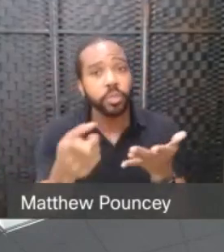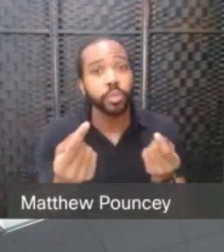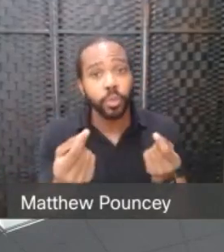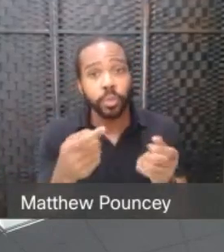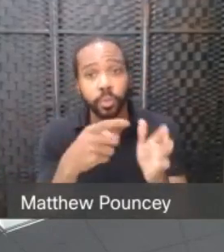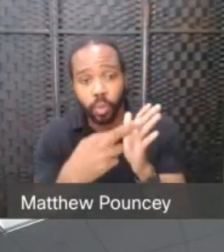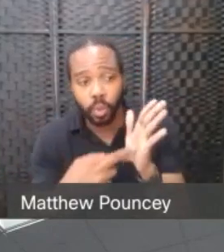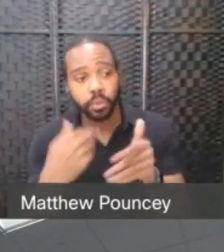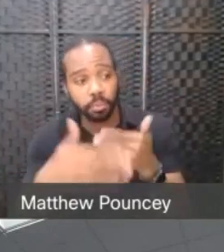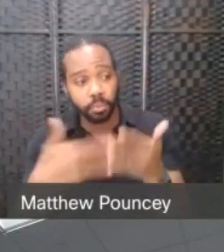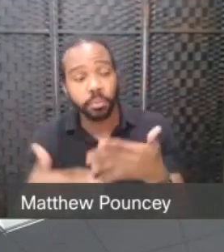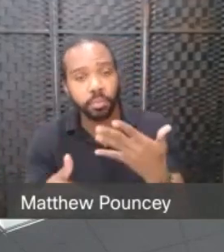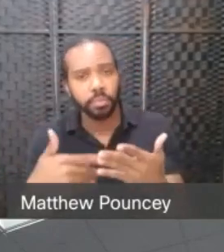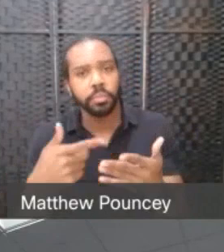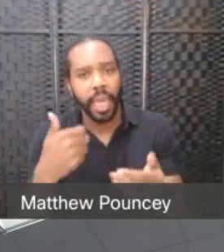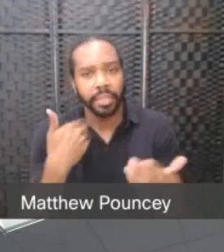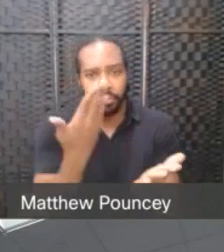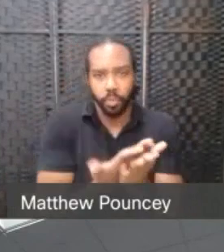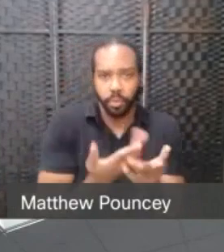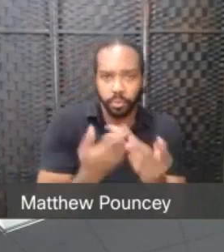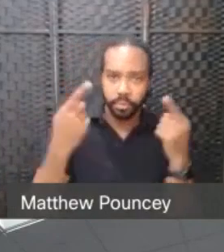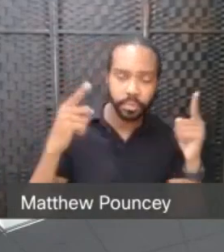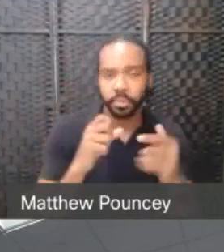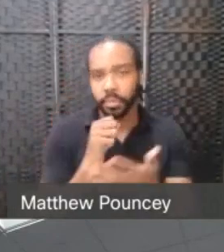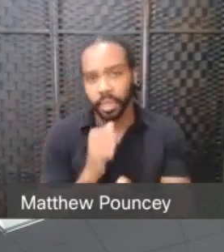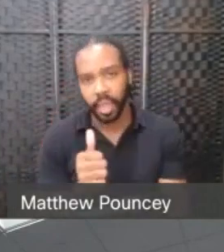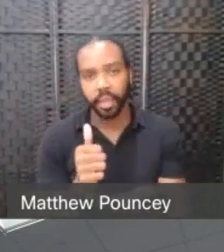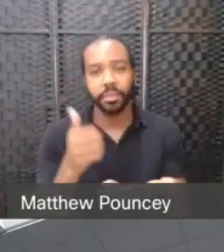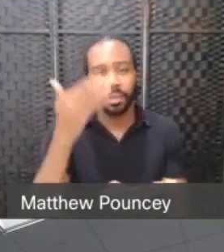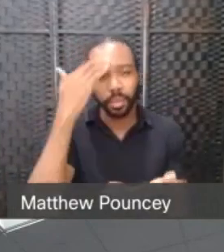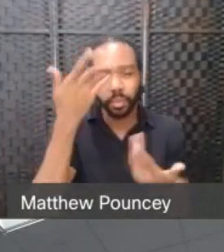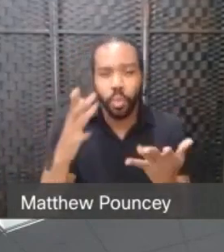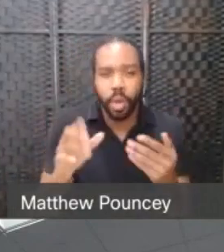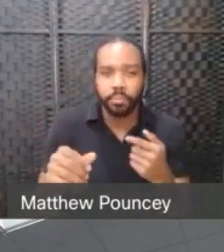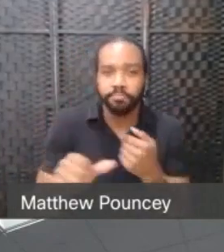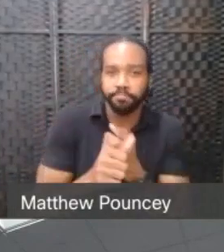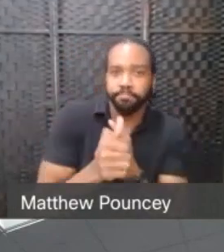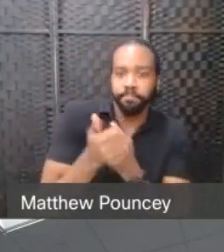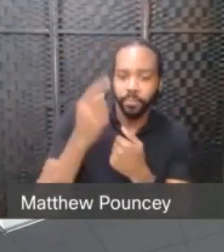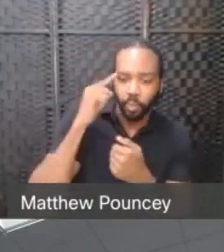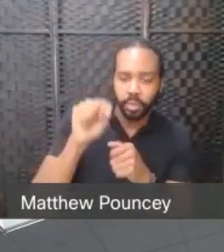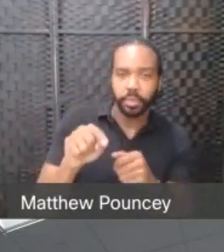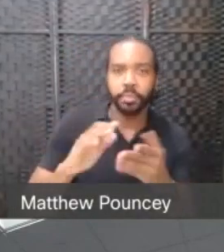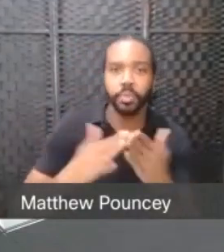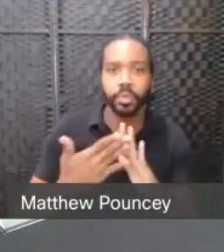for the safety of a very high risk and susceptible population.